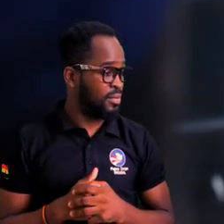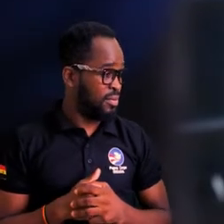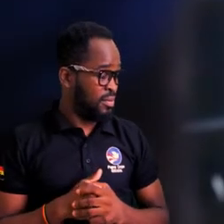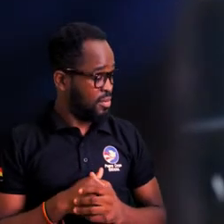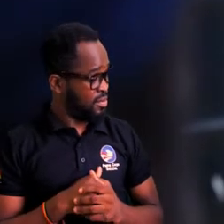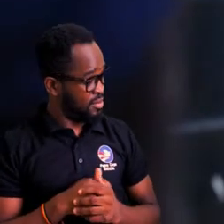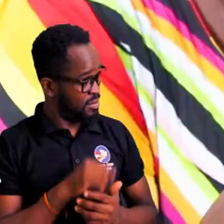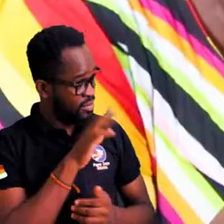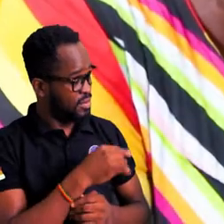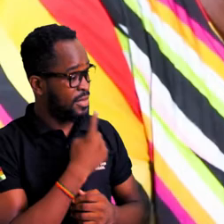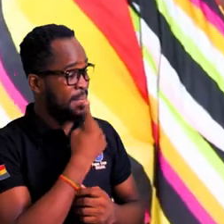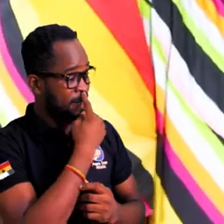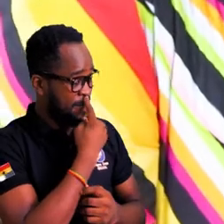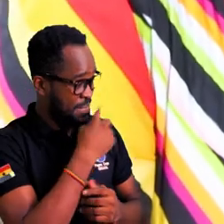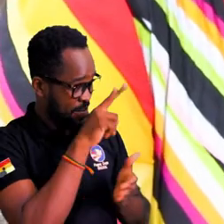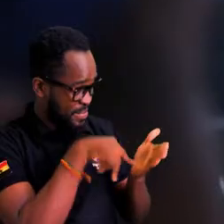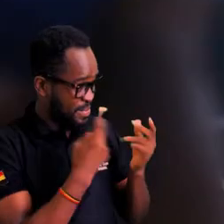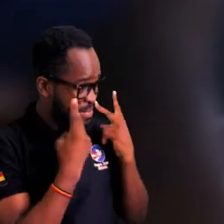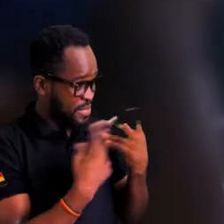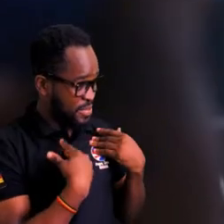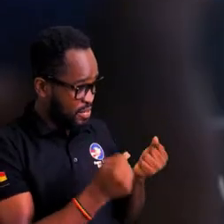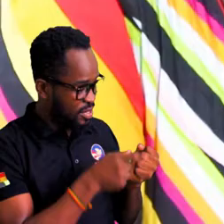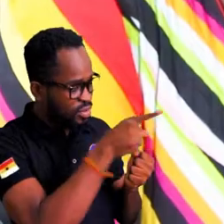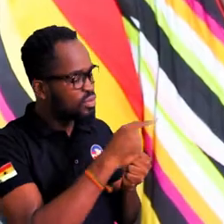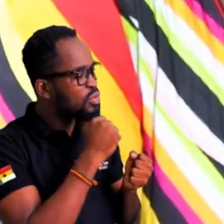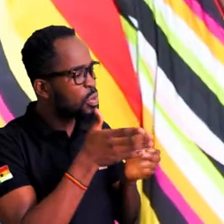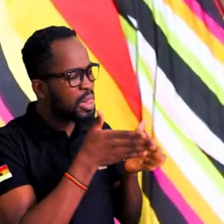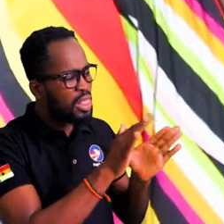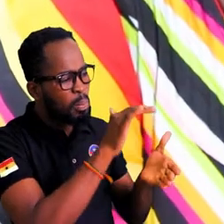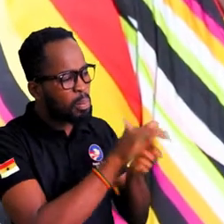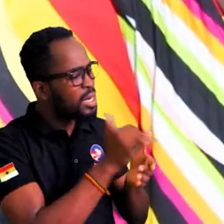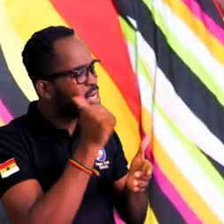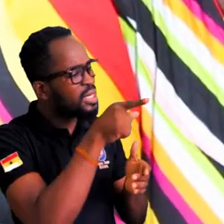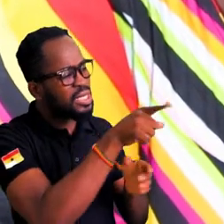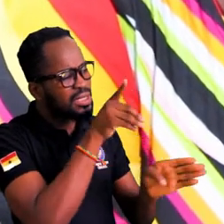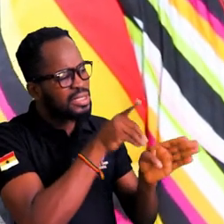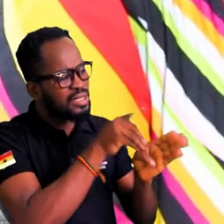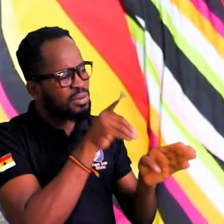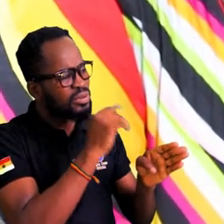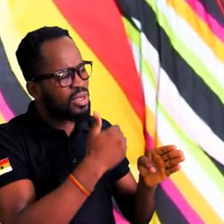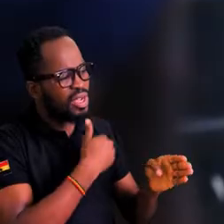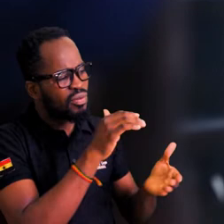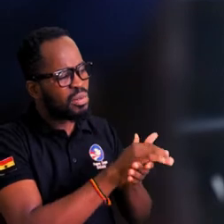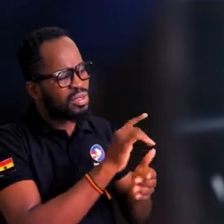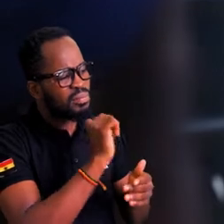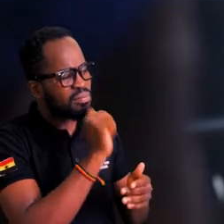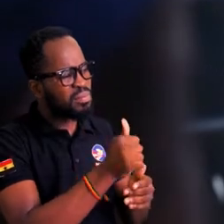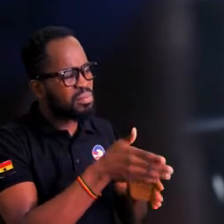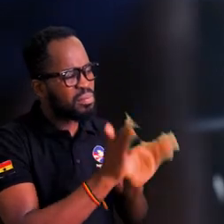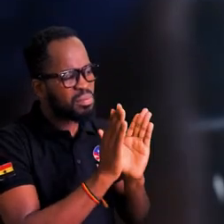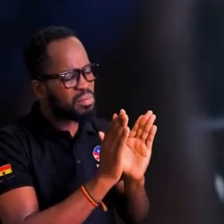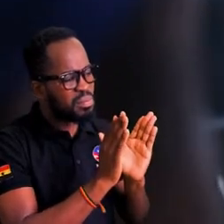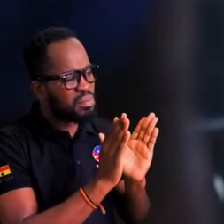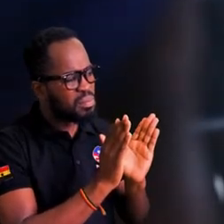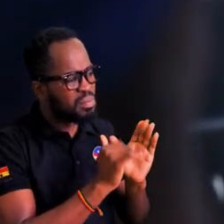Jones, read my lips. You are not going to marry a girl with disability.